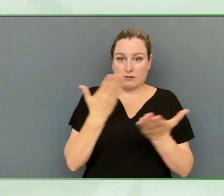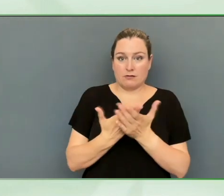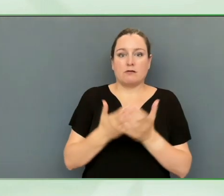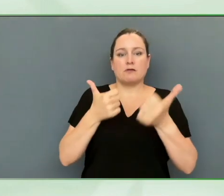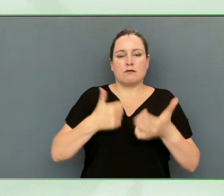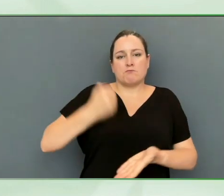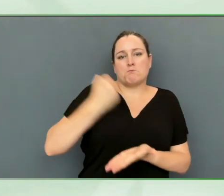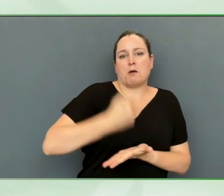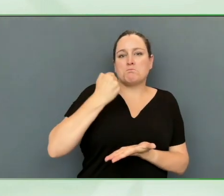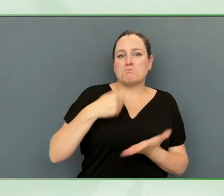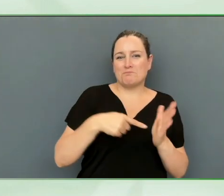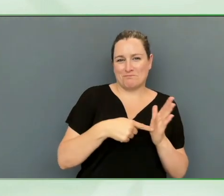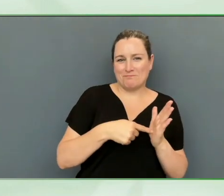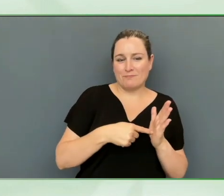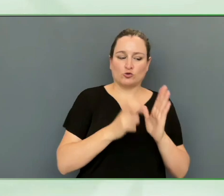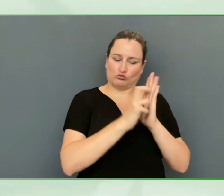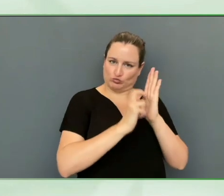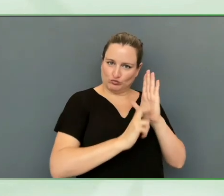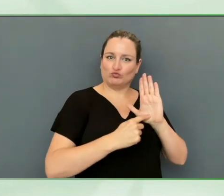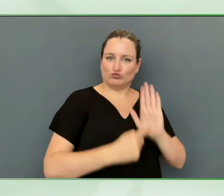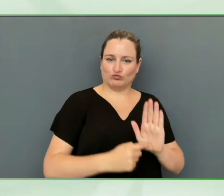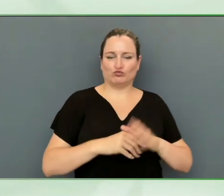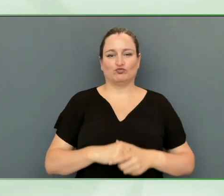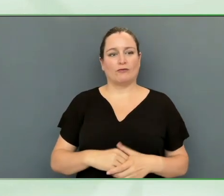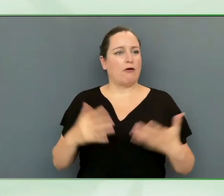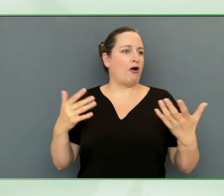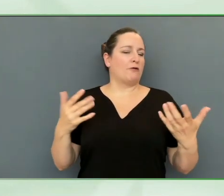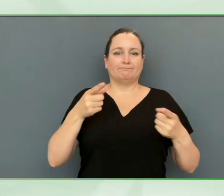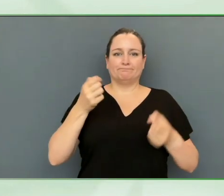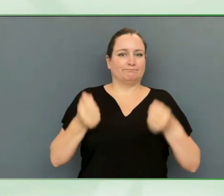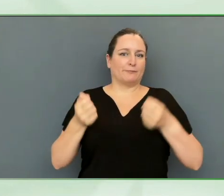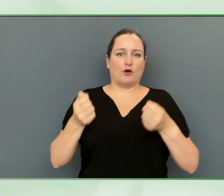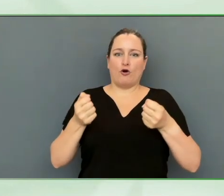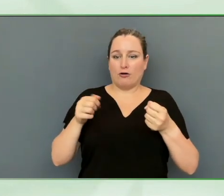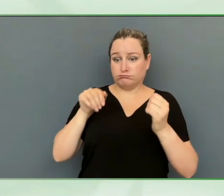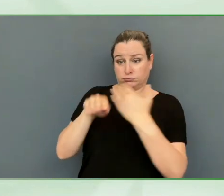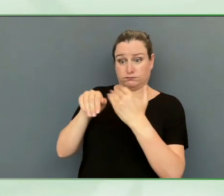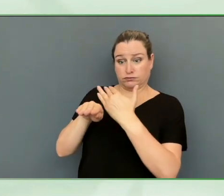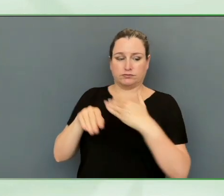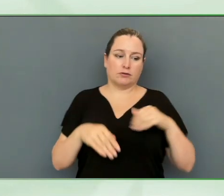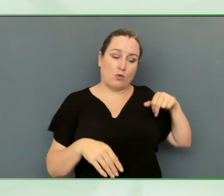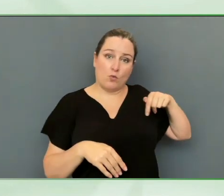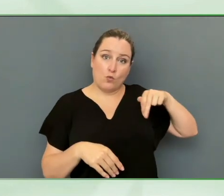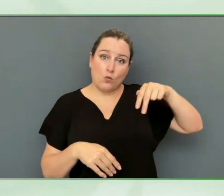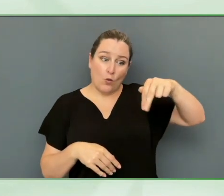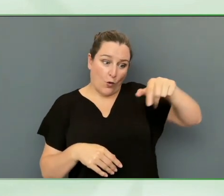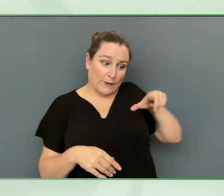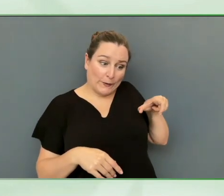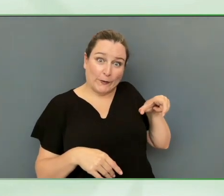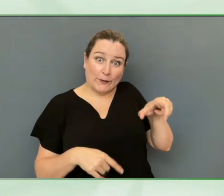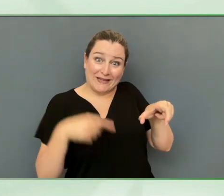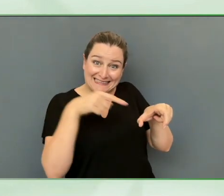to ensure accessibility of sidewalks, bus stops, pedestrian signals, etc. The